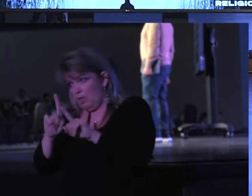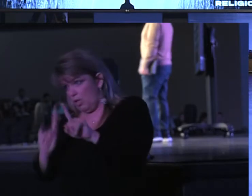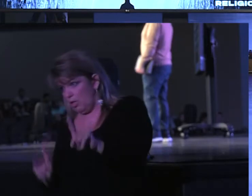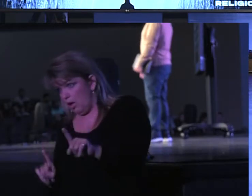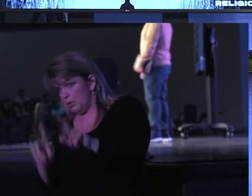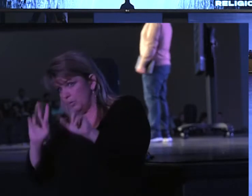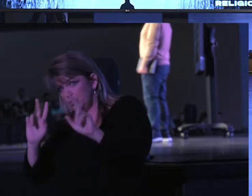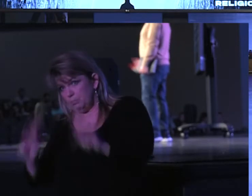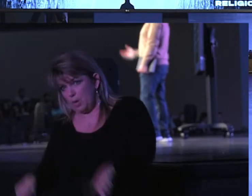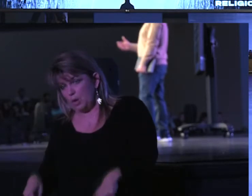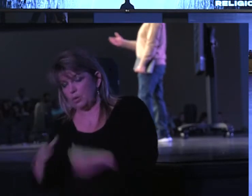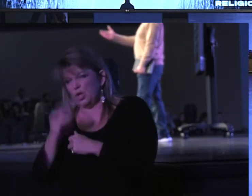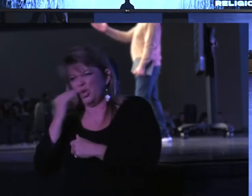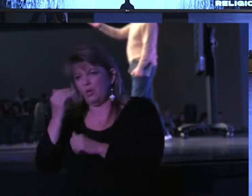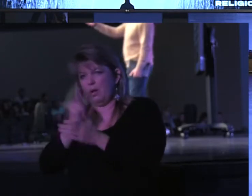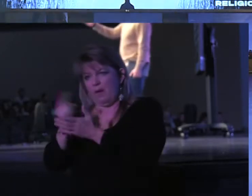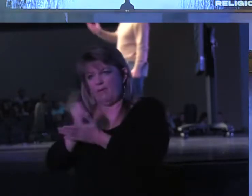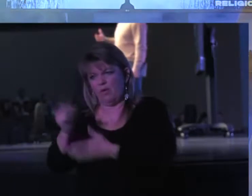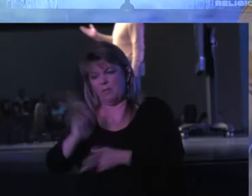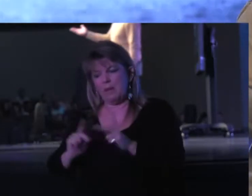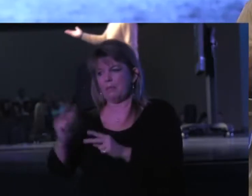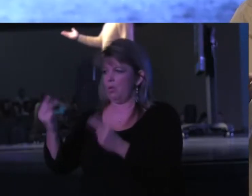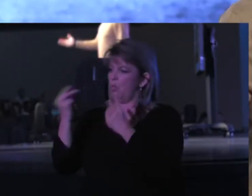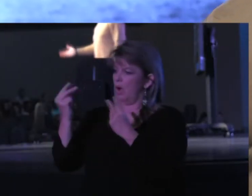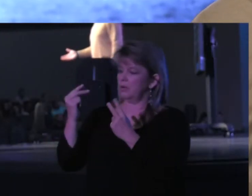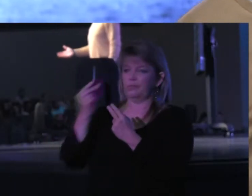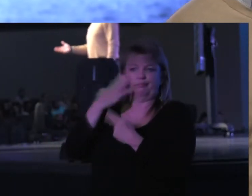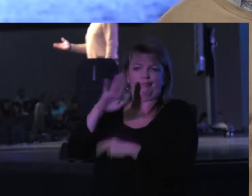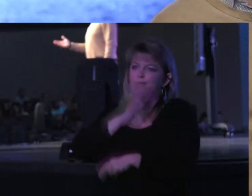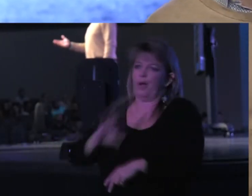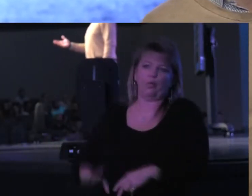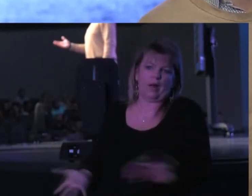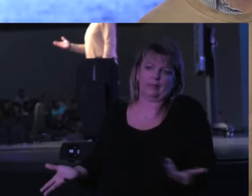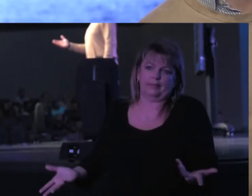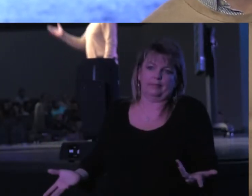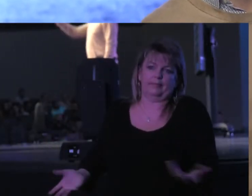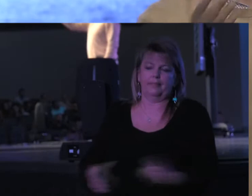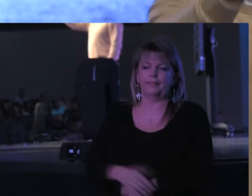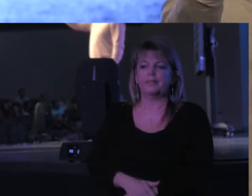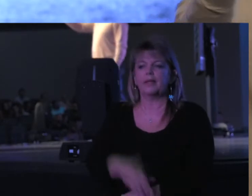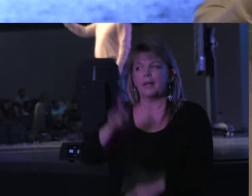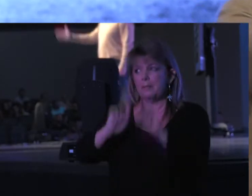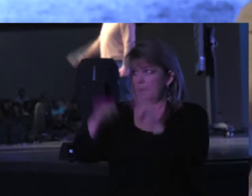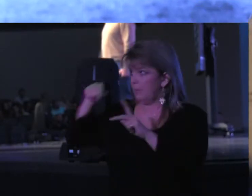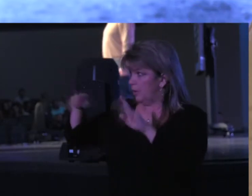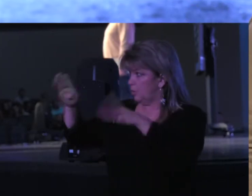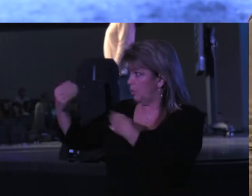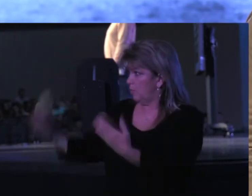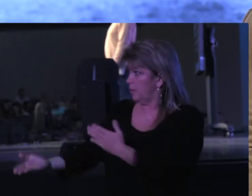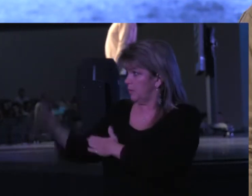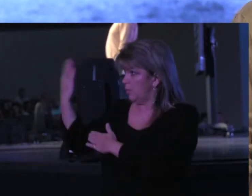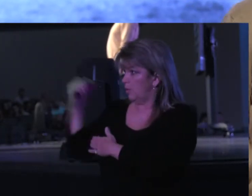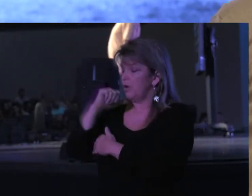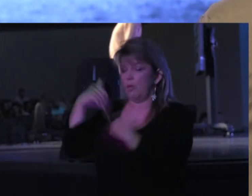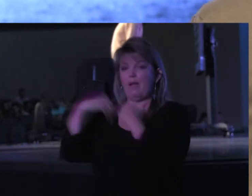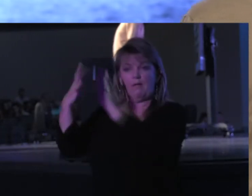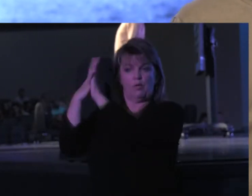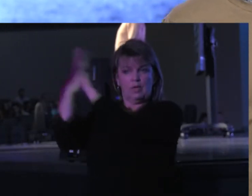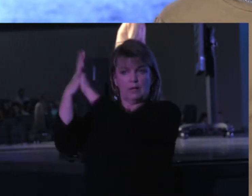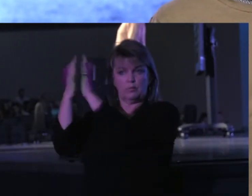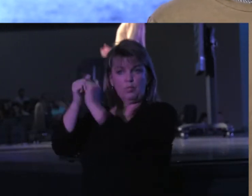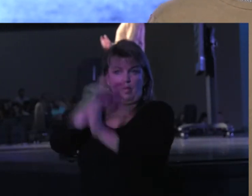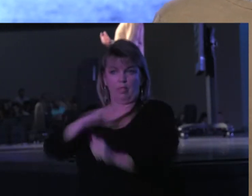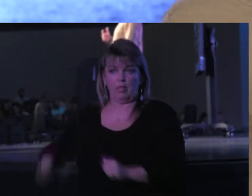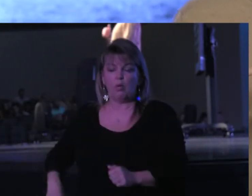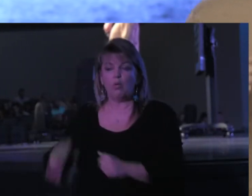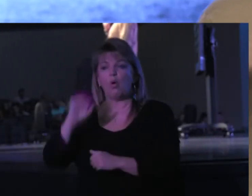person. You know, every week people watch who don't know Christ. People are in this room this morning and you don't have a relationship with